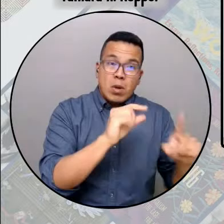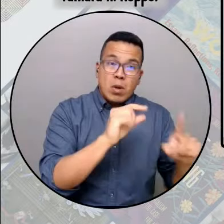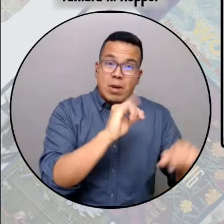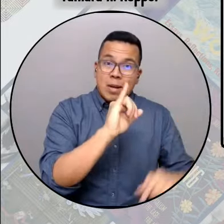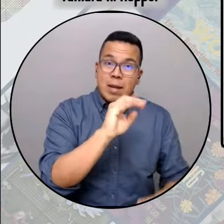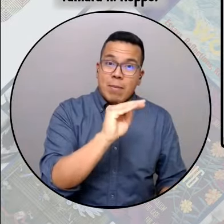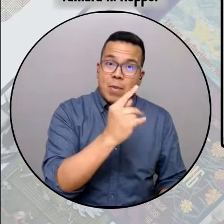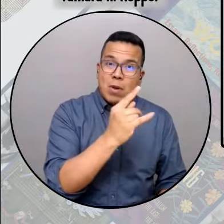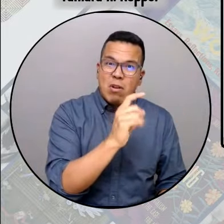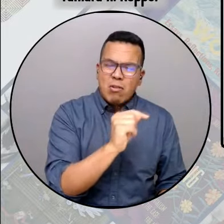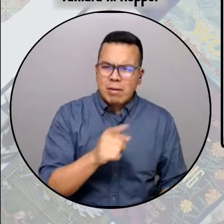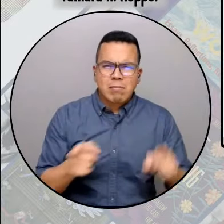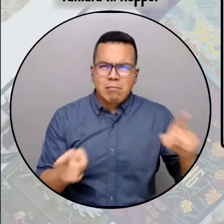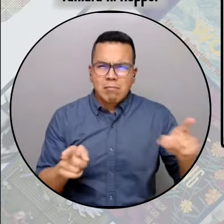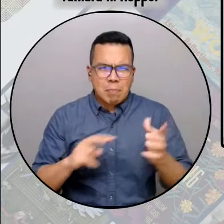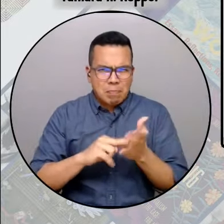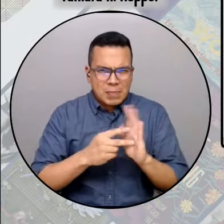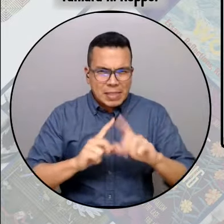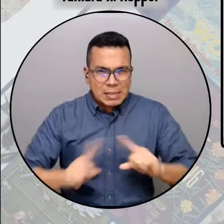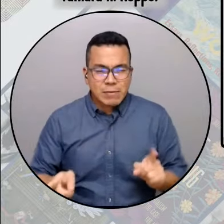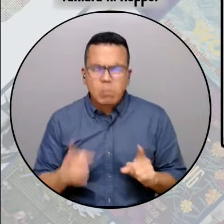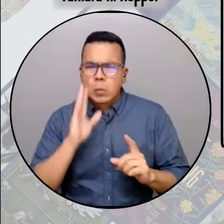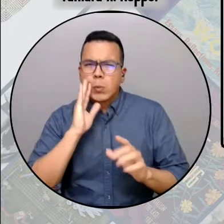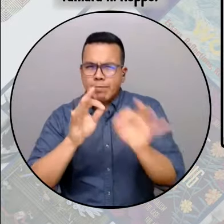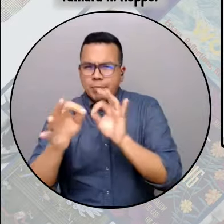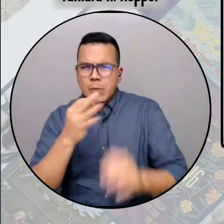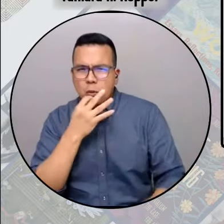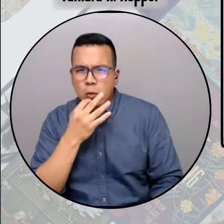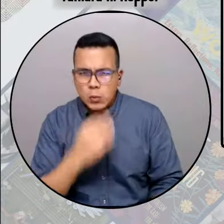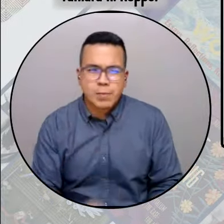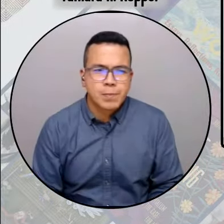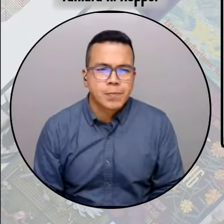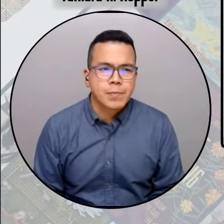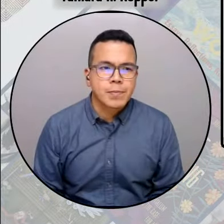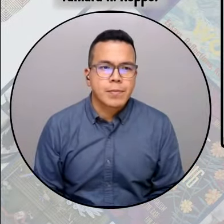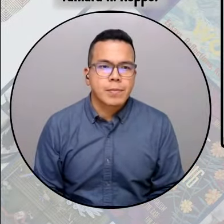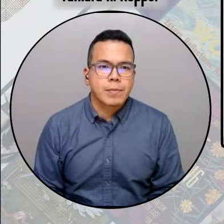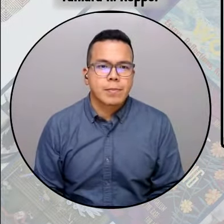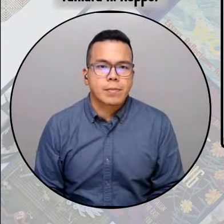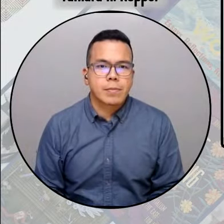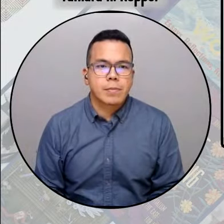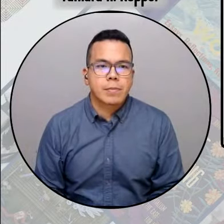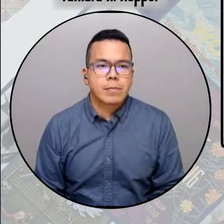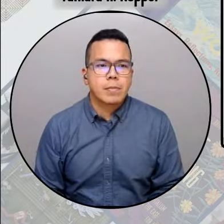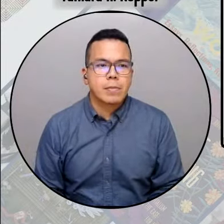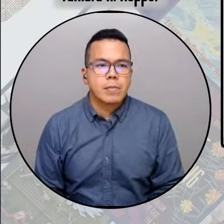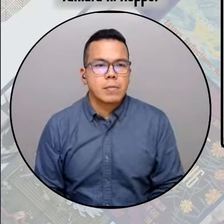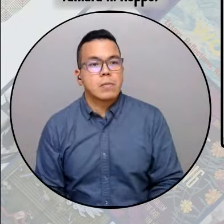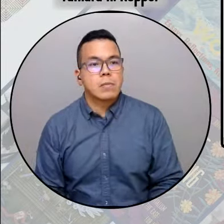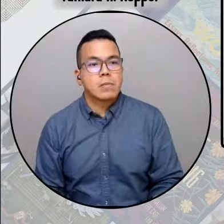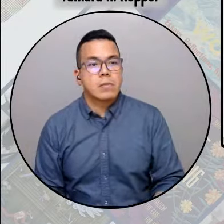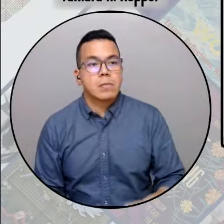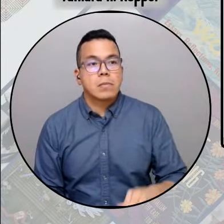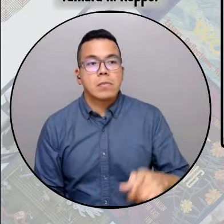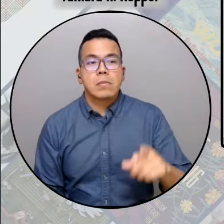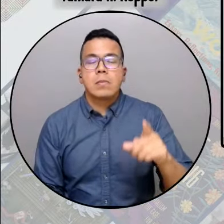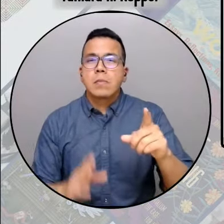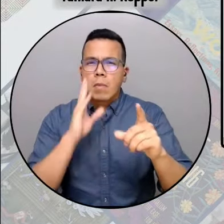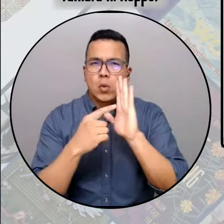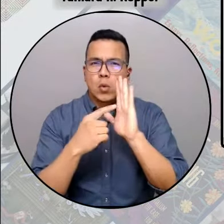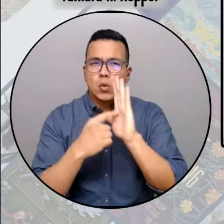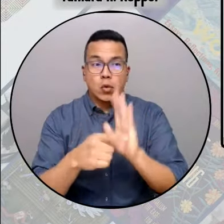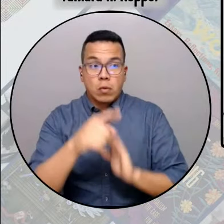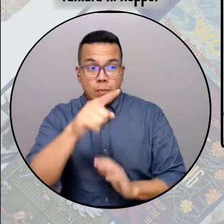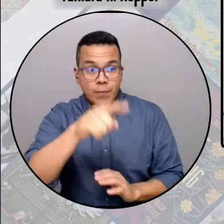thing is that here, real quick, and this is something we're going to do throughout, is I'm going to show you some of the data sources. So this